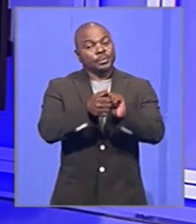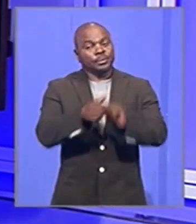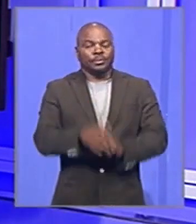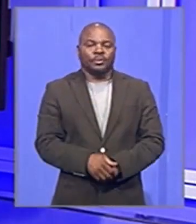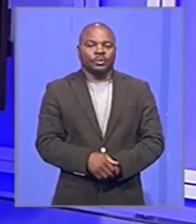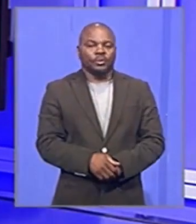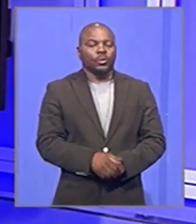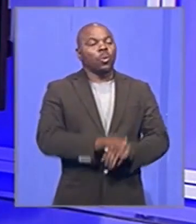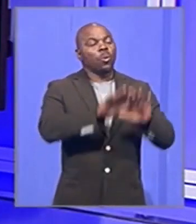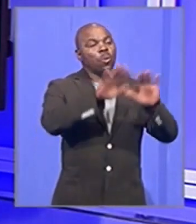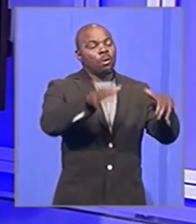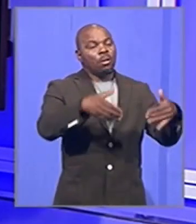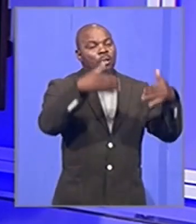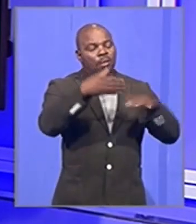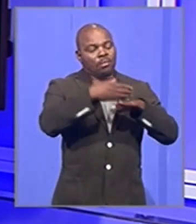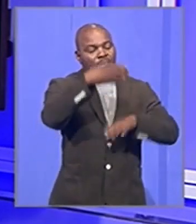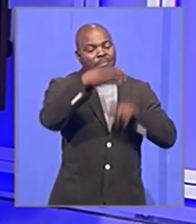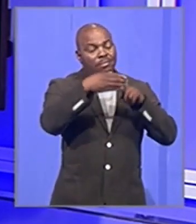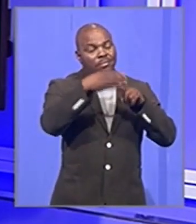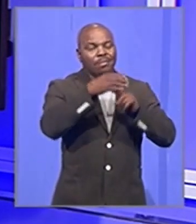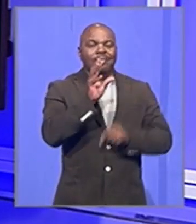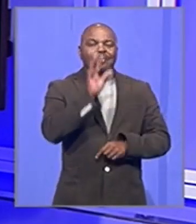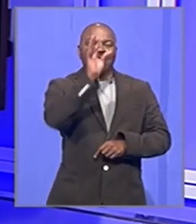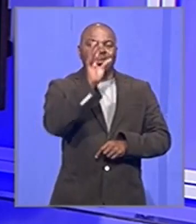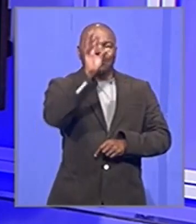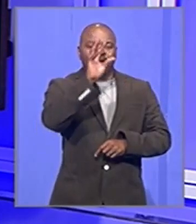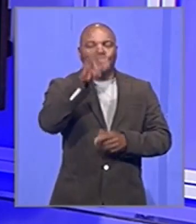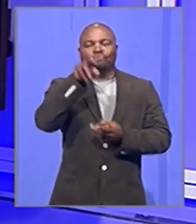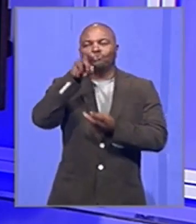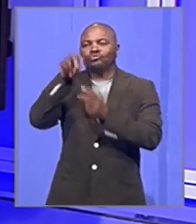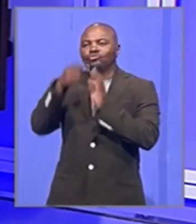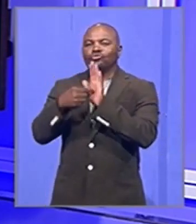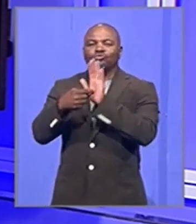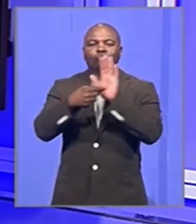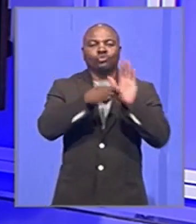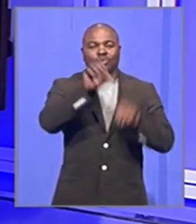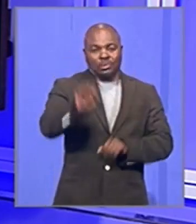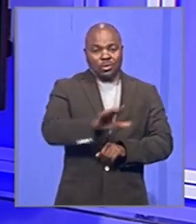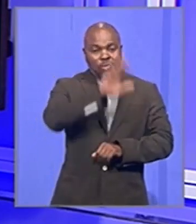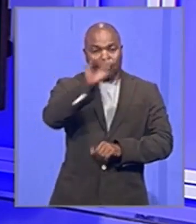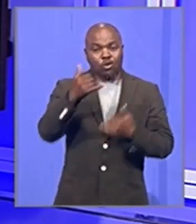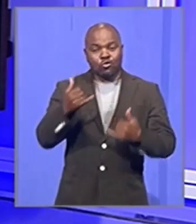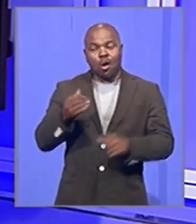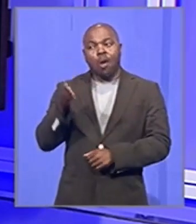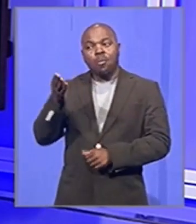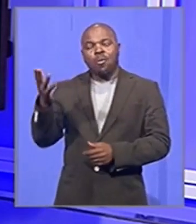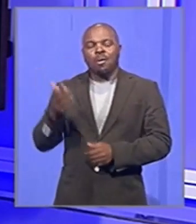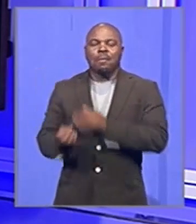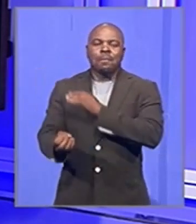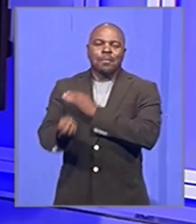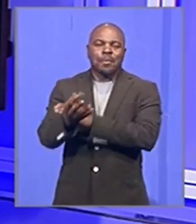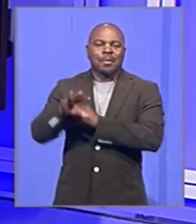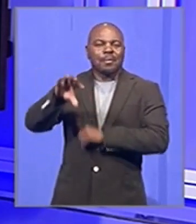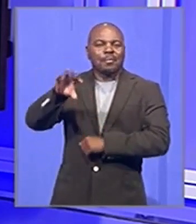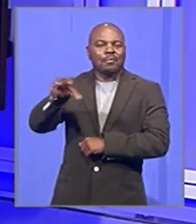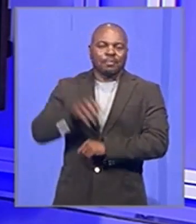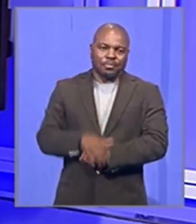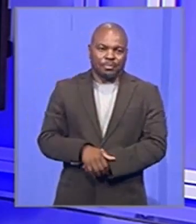Dipapading, dipontsho tsa mohope wa lefatshe wa netball di ntse di tswela pele ho phatlalla le naha mo kajeno mohope ona o leng provinseng ya